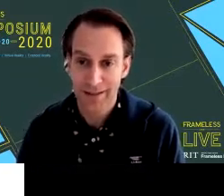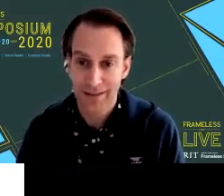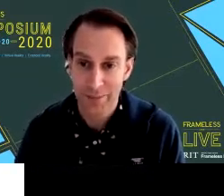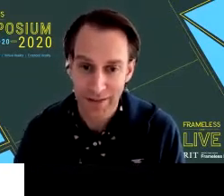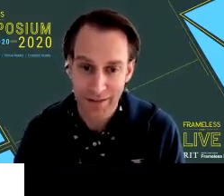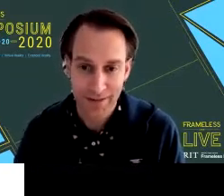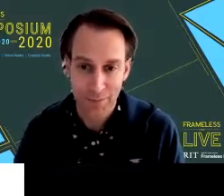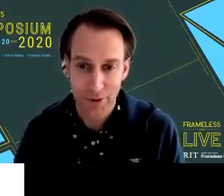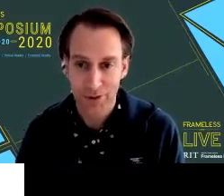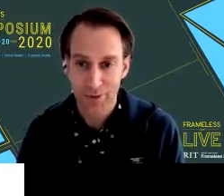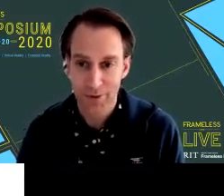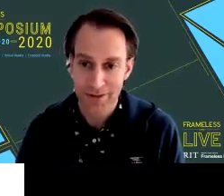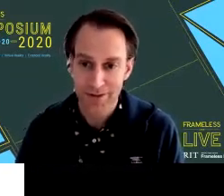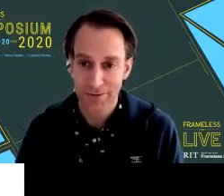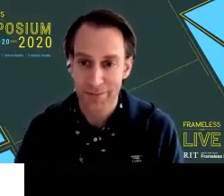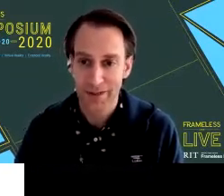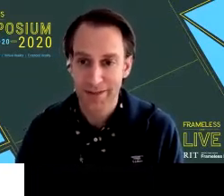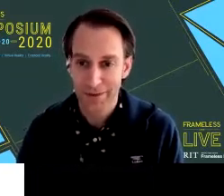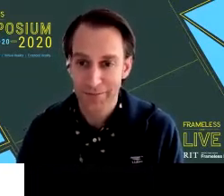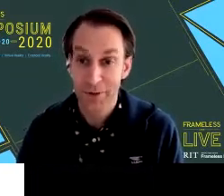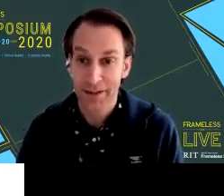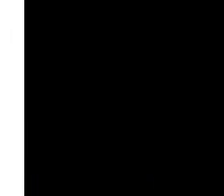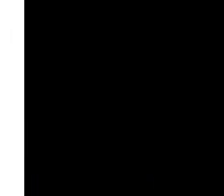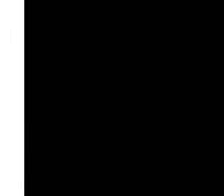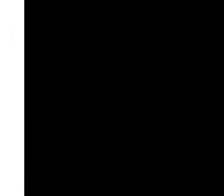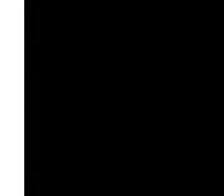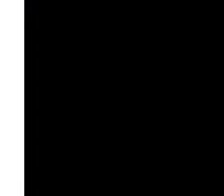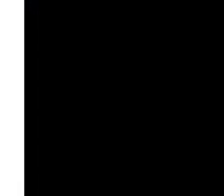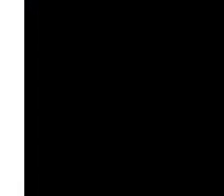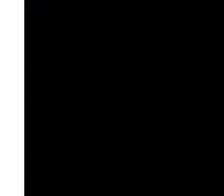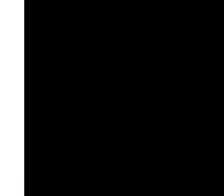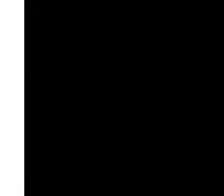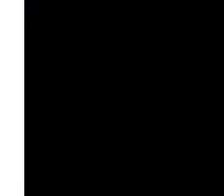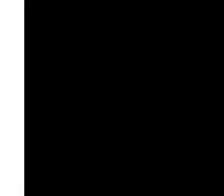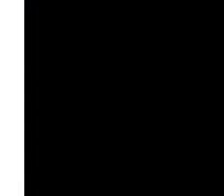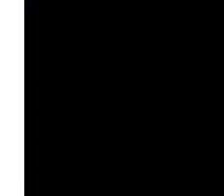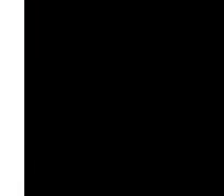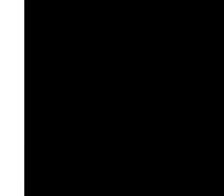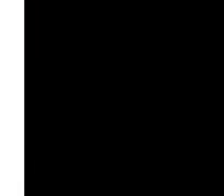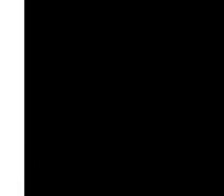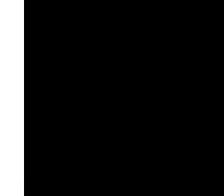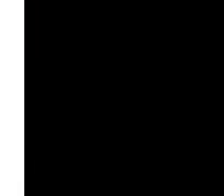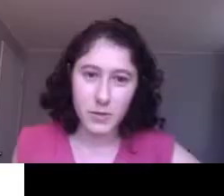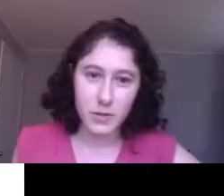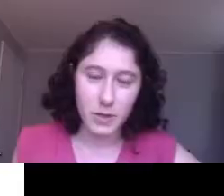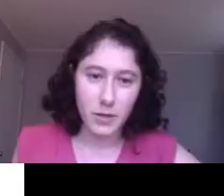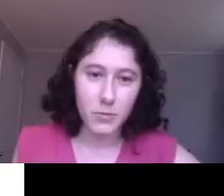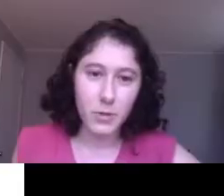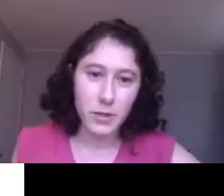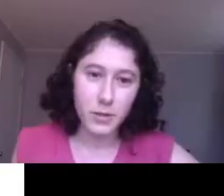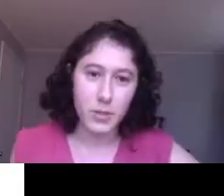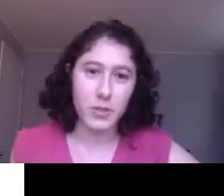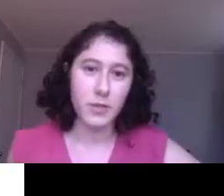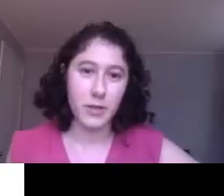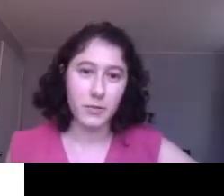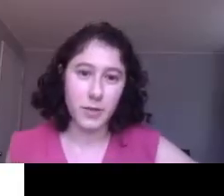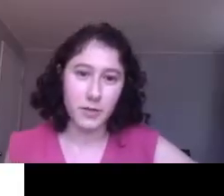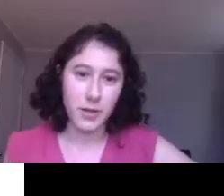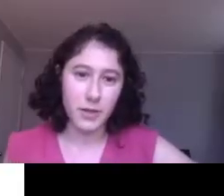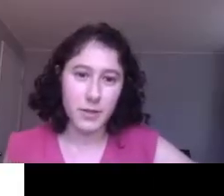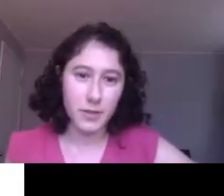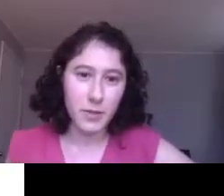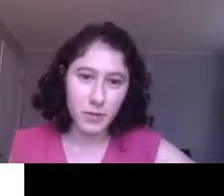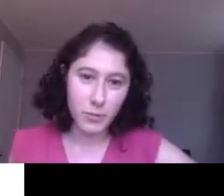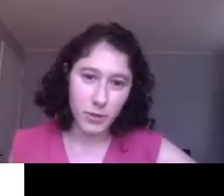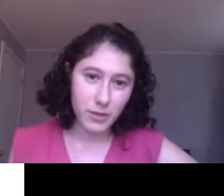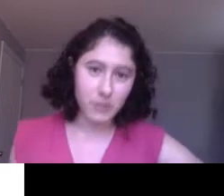that yet, that's the place to put your questions for Emily, so go ahead. Yep, I do see that there was one question about whether or not